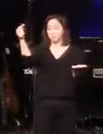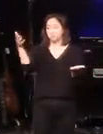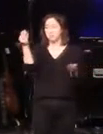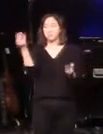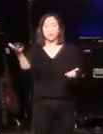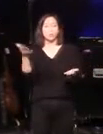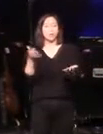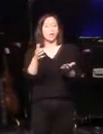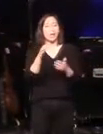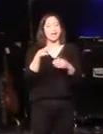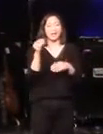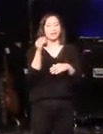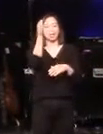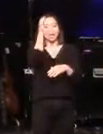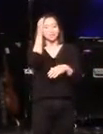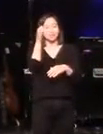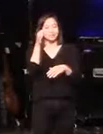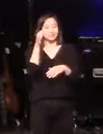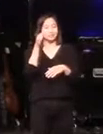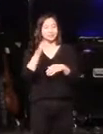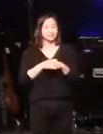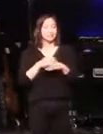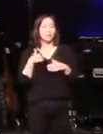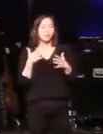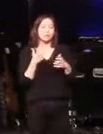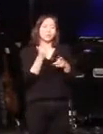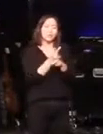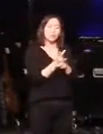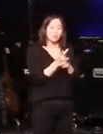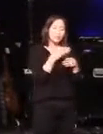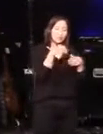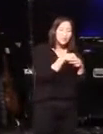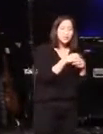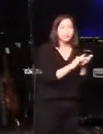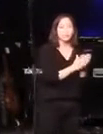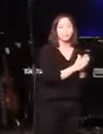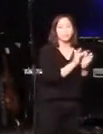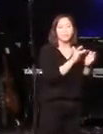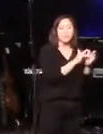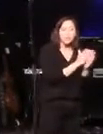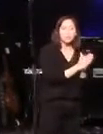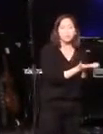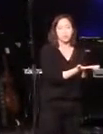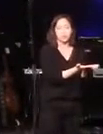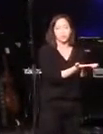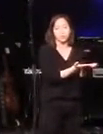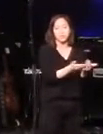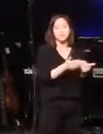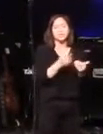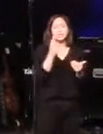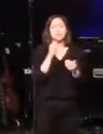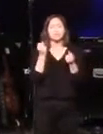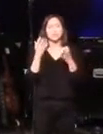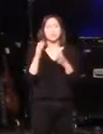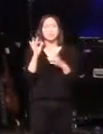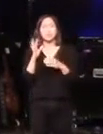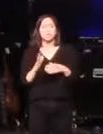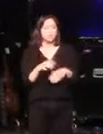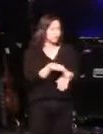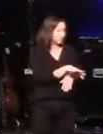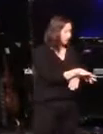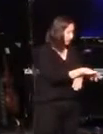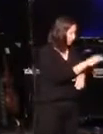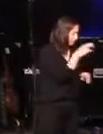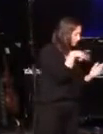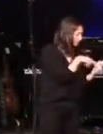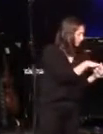church in Philippi. And it's very easy for pastors to take a context of him writing to a specific church, strip it out, and make it